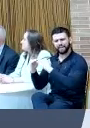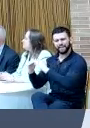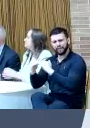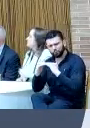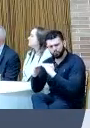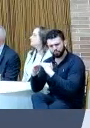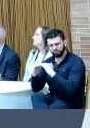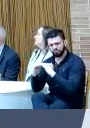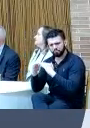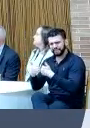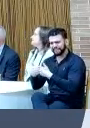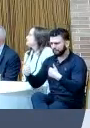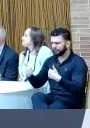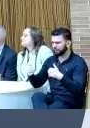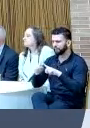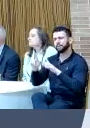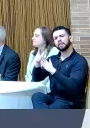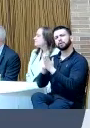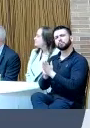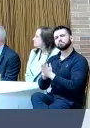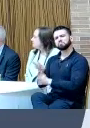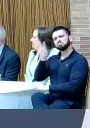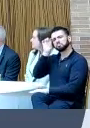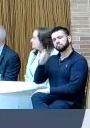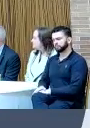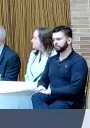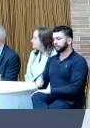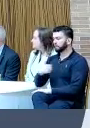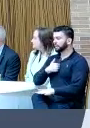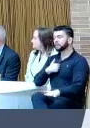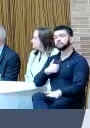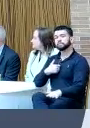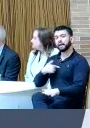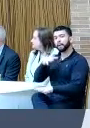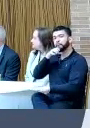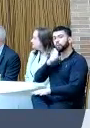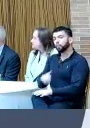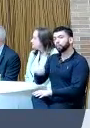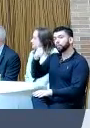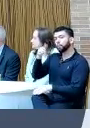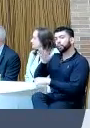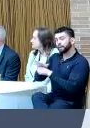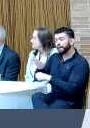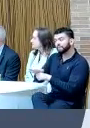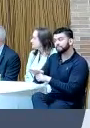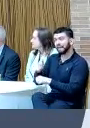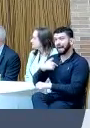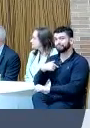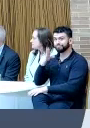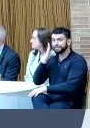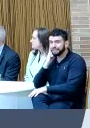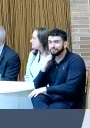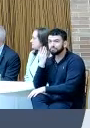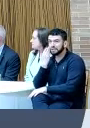separate but legal I'm old enough to have seen separate